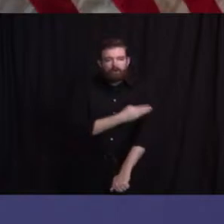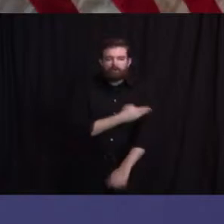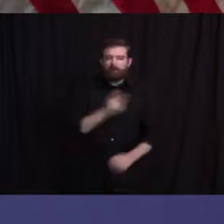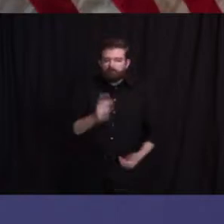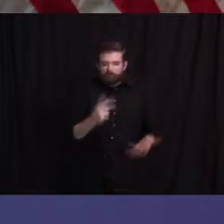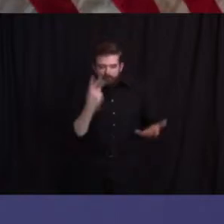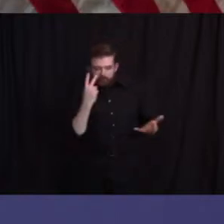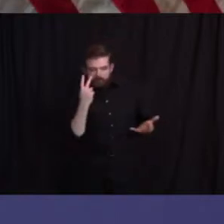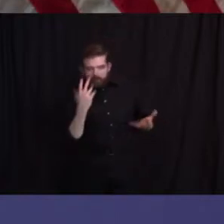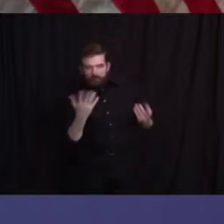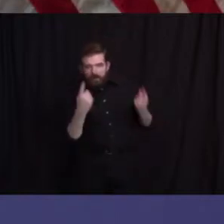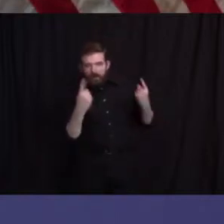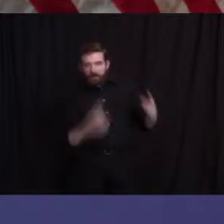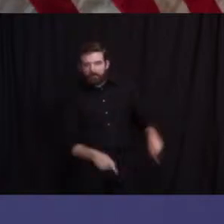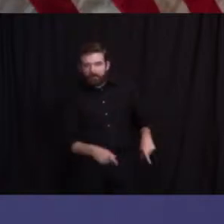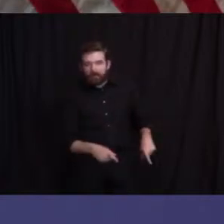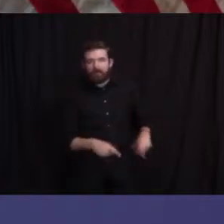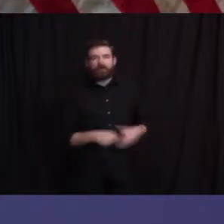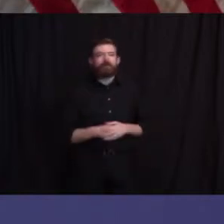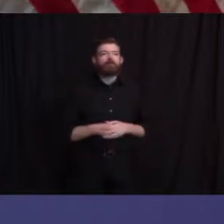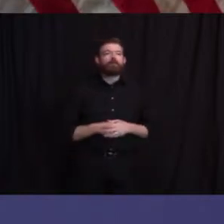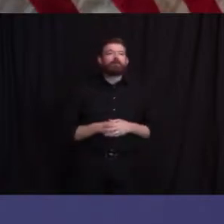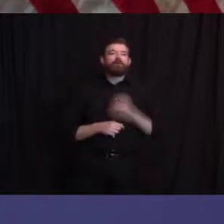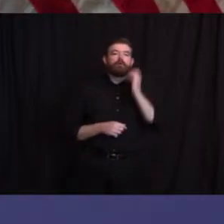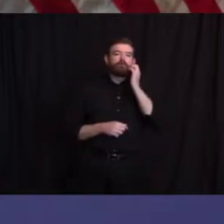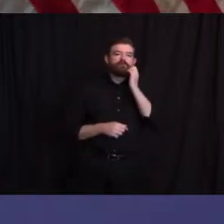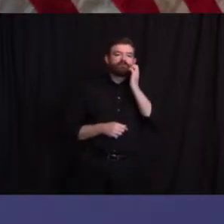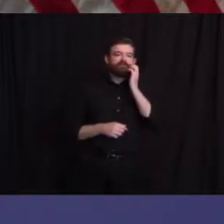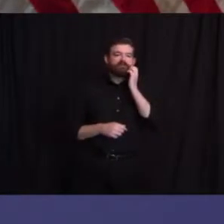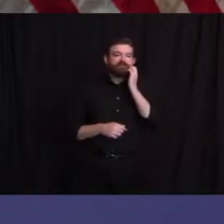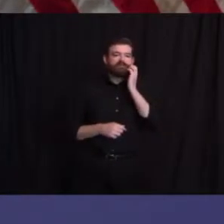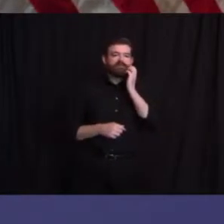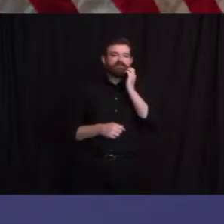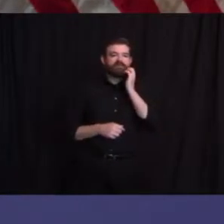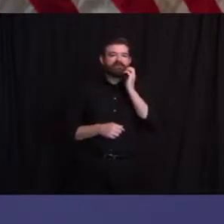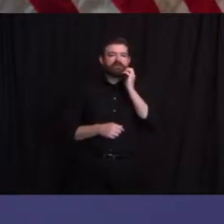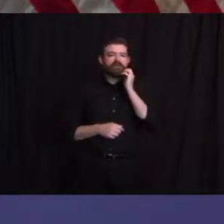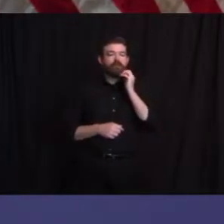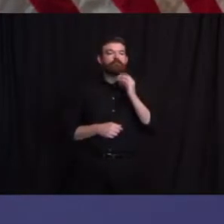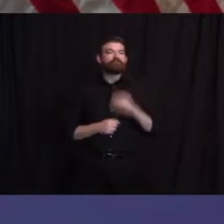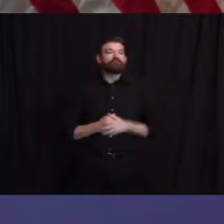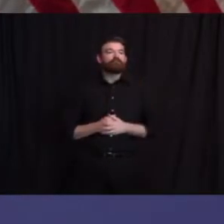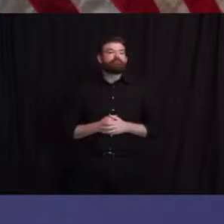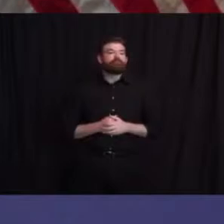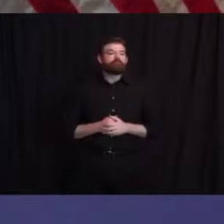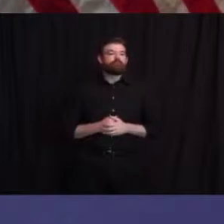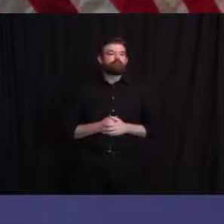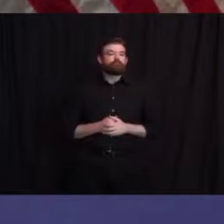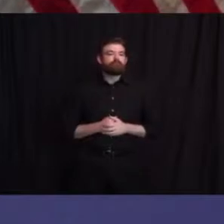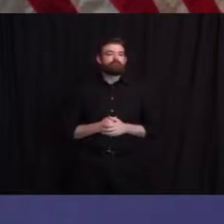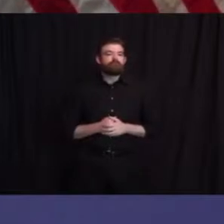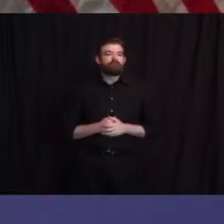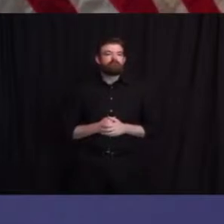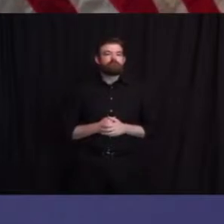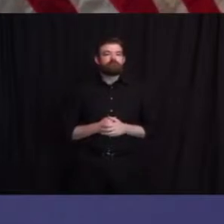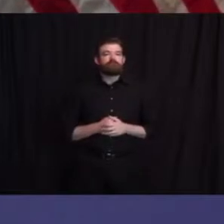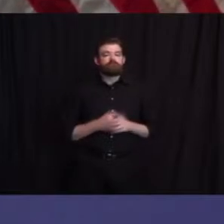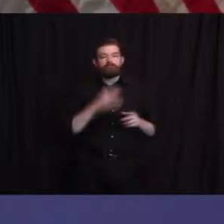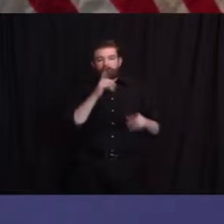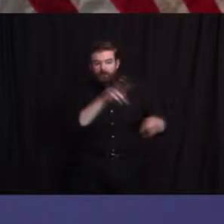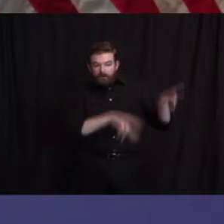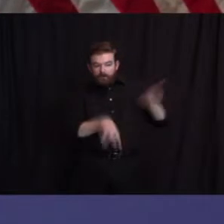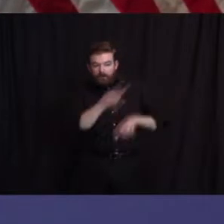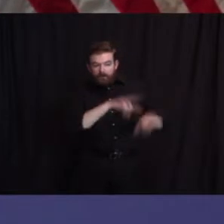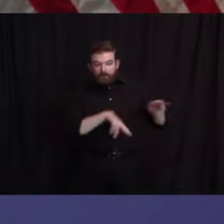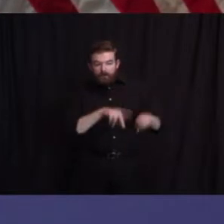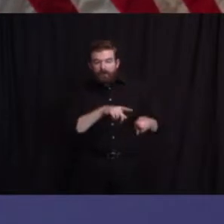side benefit from that. Thank you. Brent, take us home. So can you at least confirm that Chris